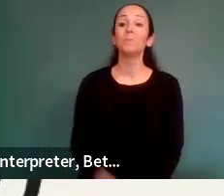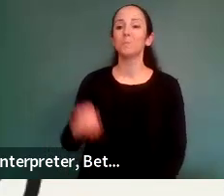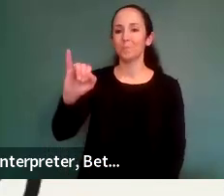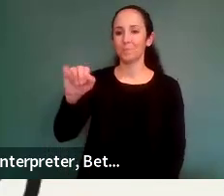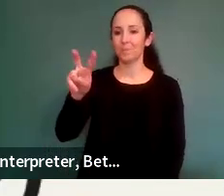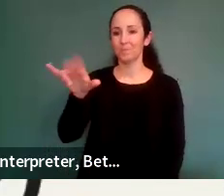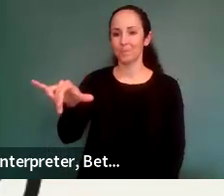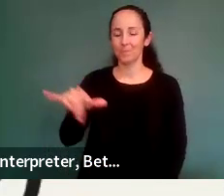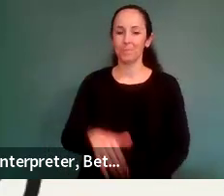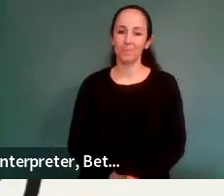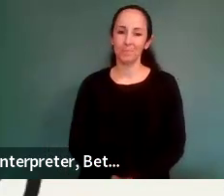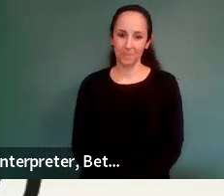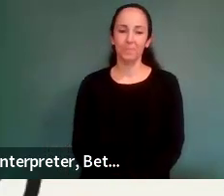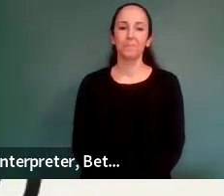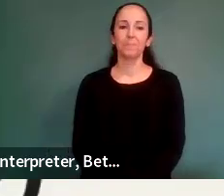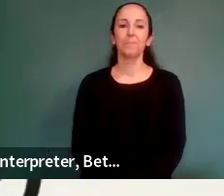Okay.